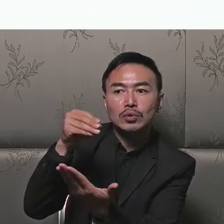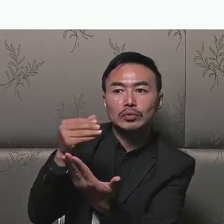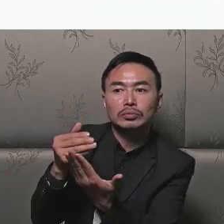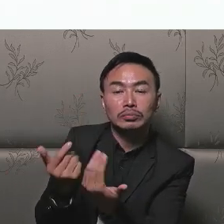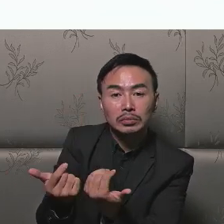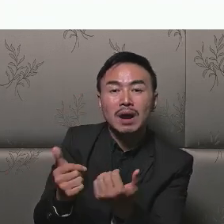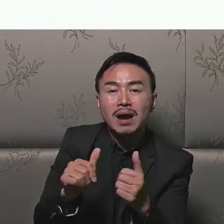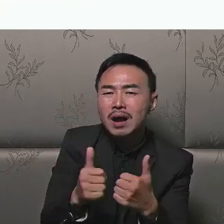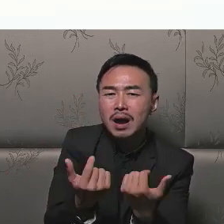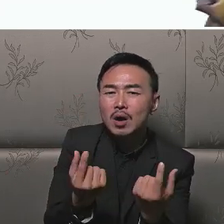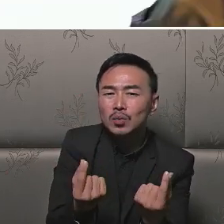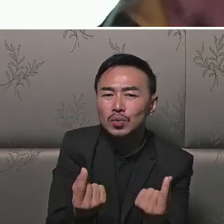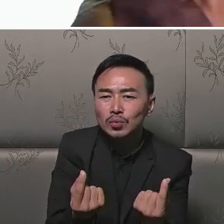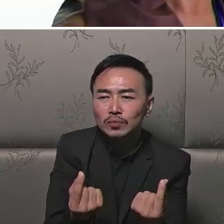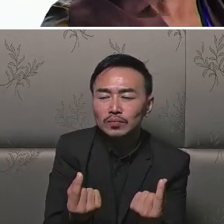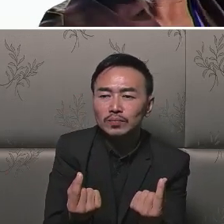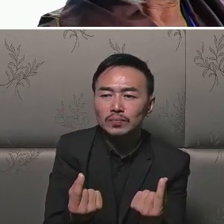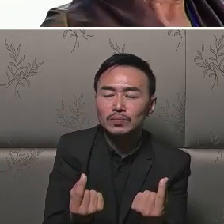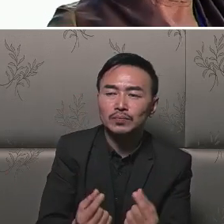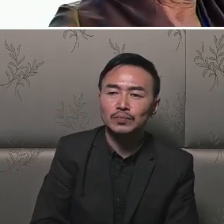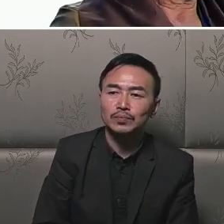methodology anchored on